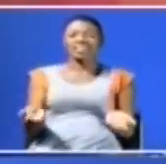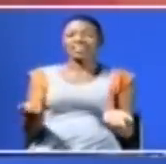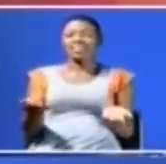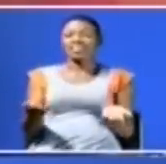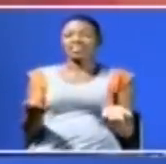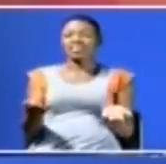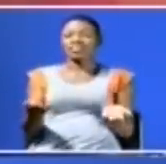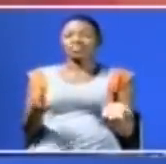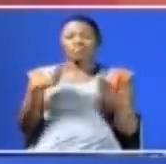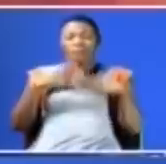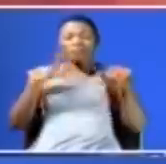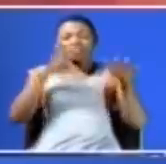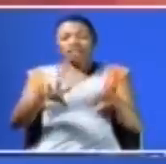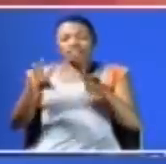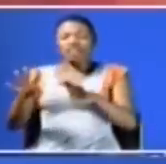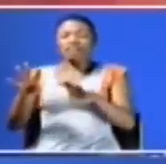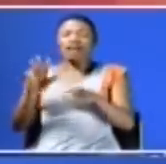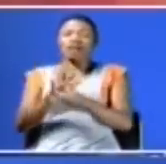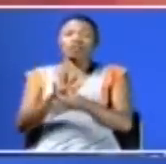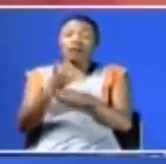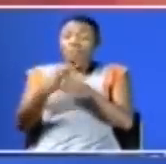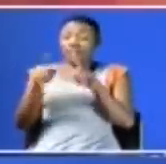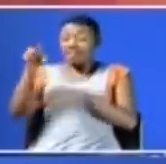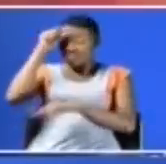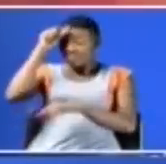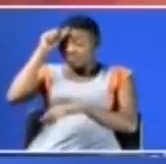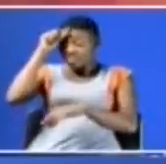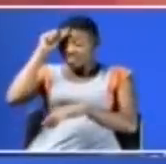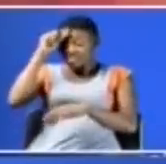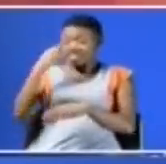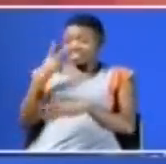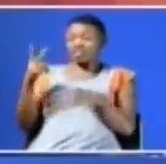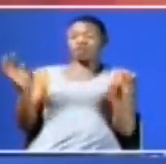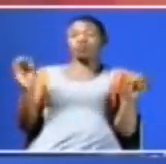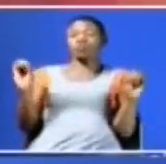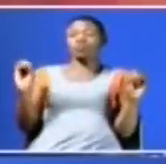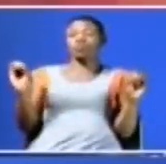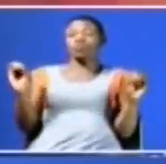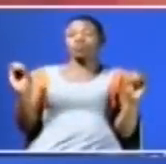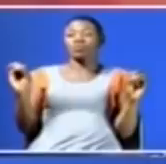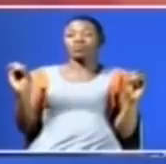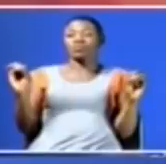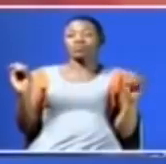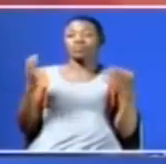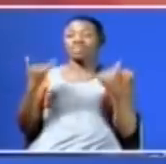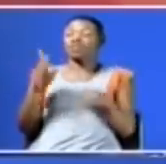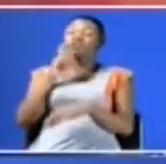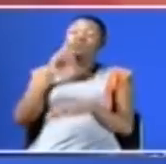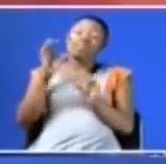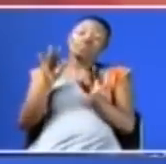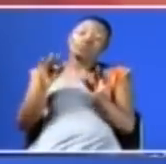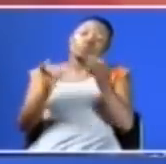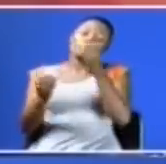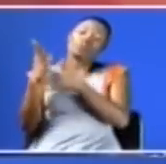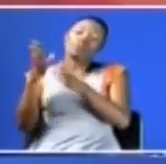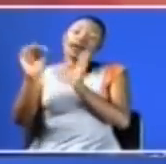crazy. Like, people are suffering out there, but the government doesn't seem to be in touch with what's going on. And so tomorrow, if you bring an amendment to